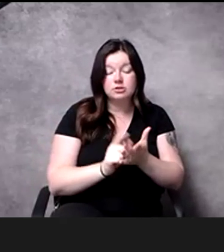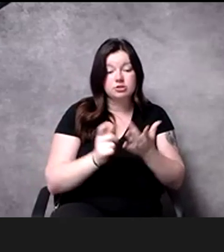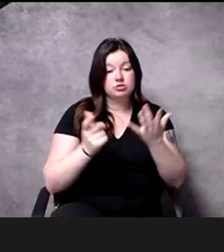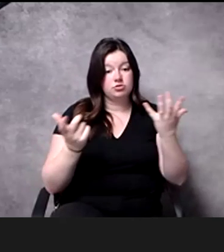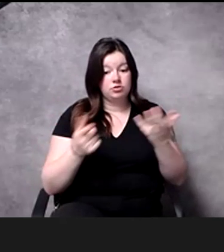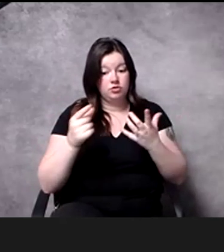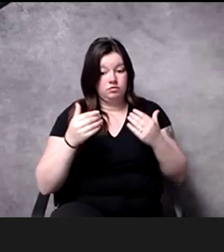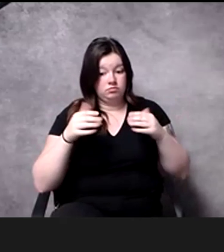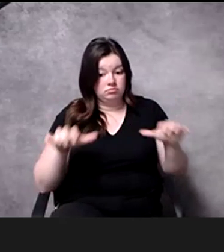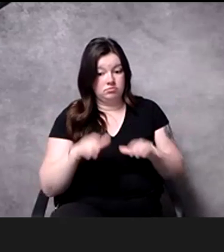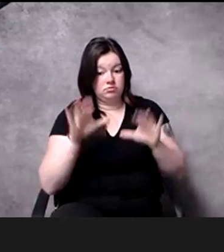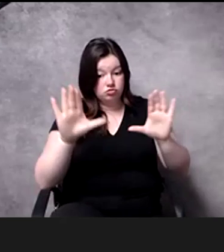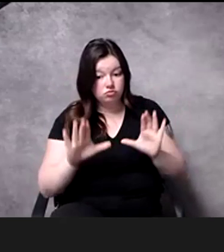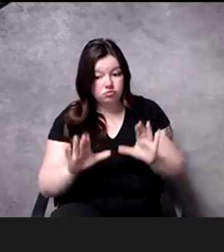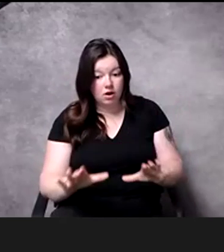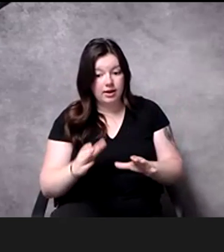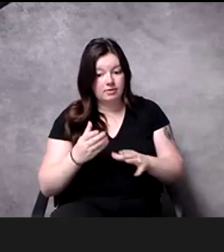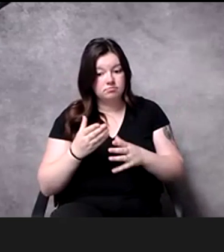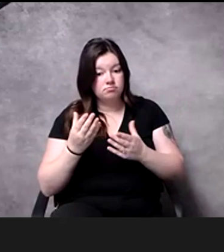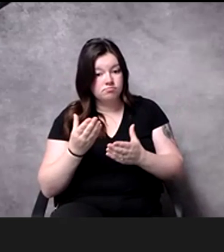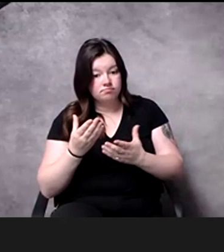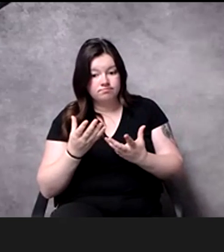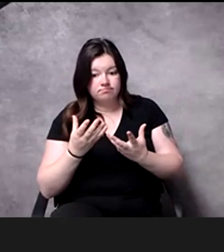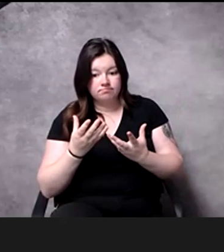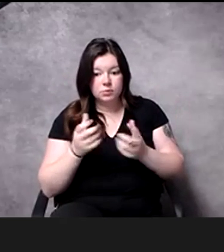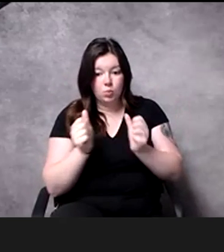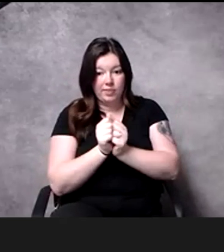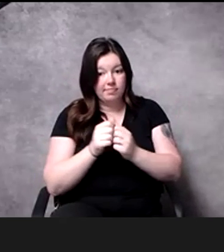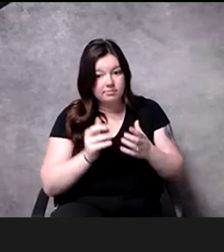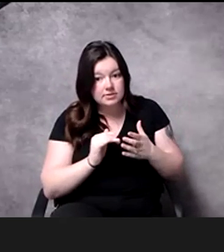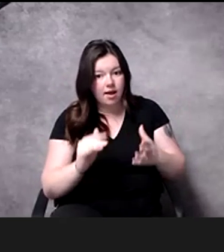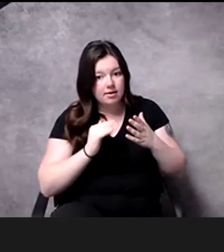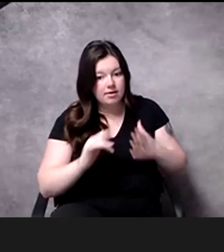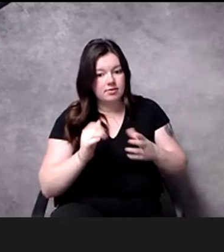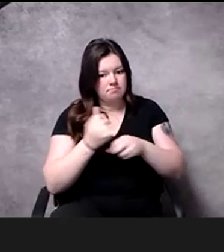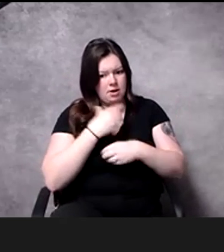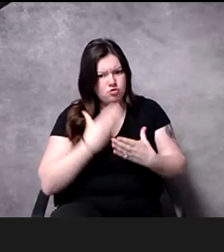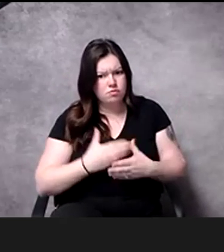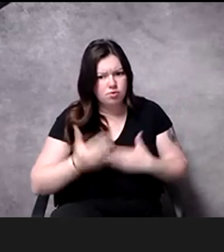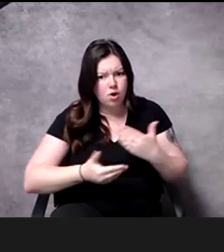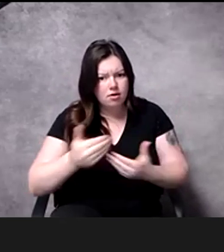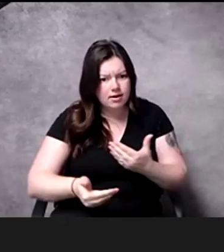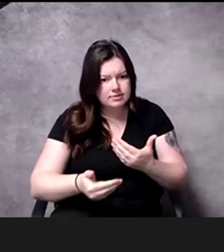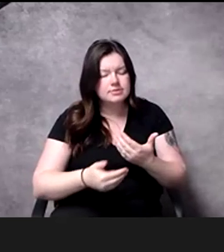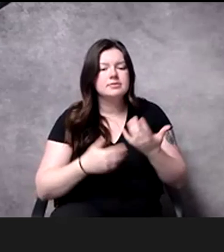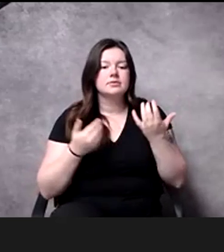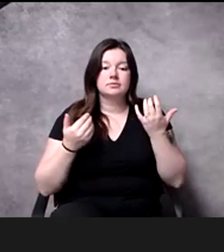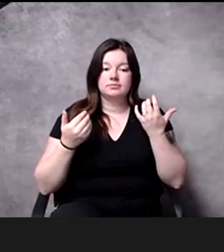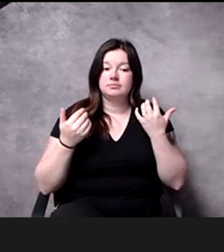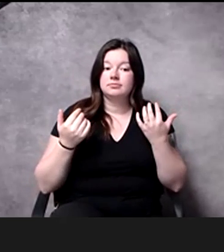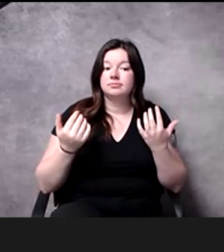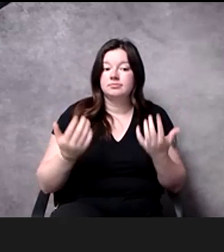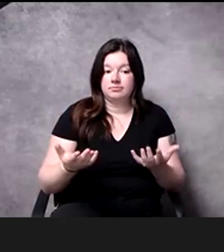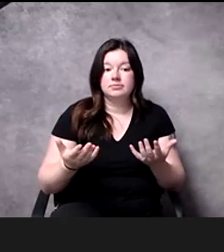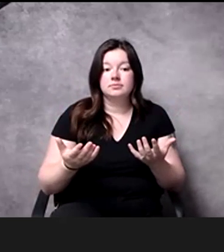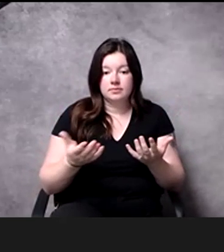proposed studies, so that you've made good progress. If you've made good progress